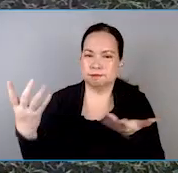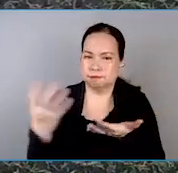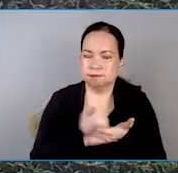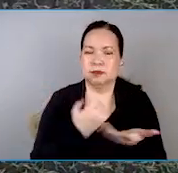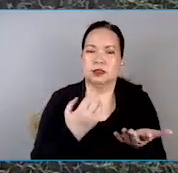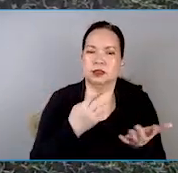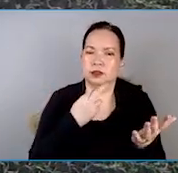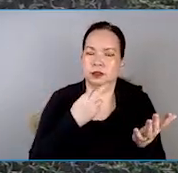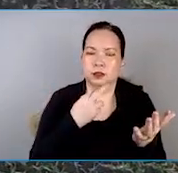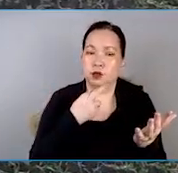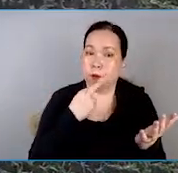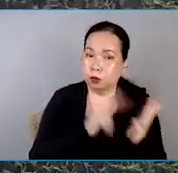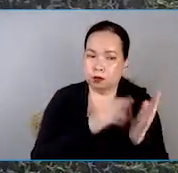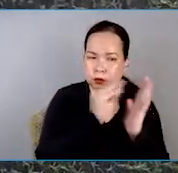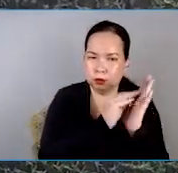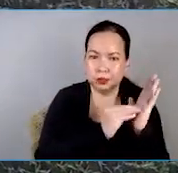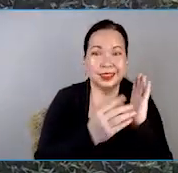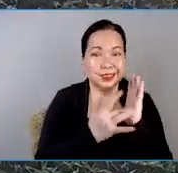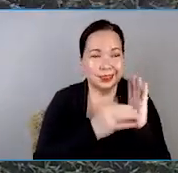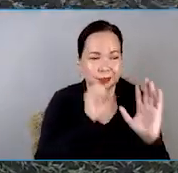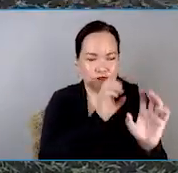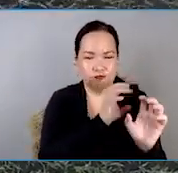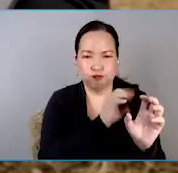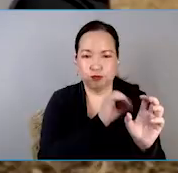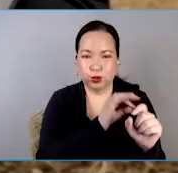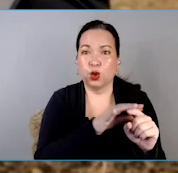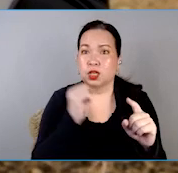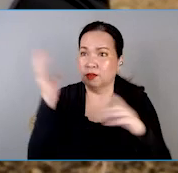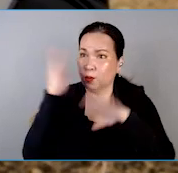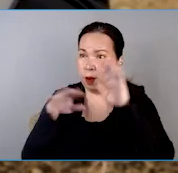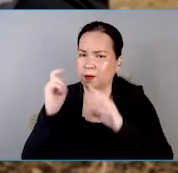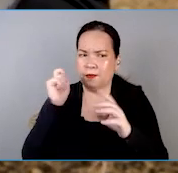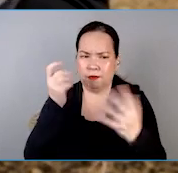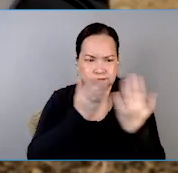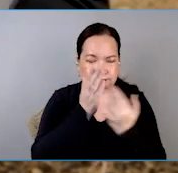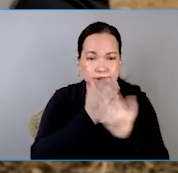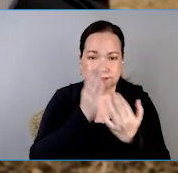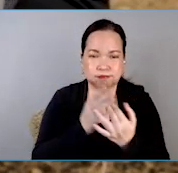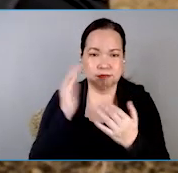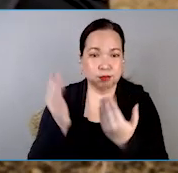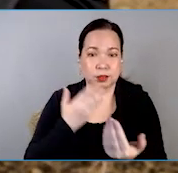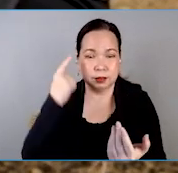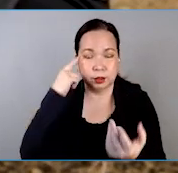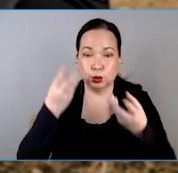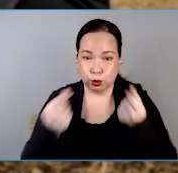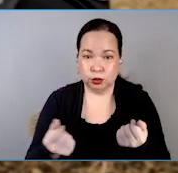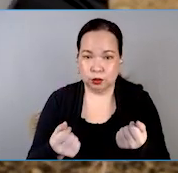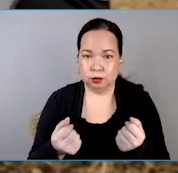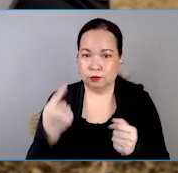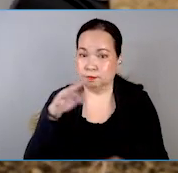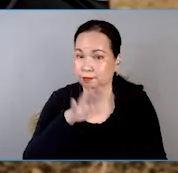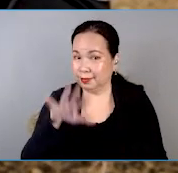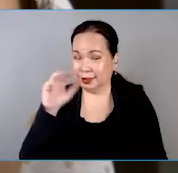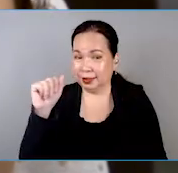-digitize, para kung may problema, malalaman paano po ang solusyon. For Aida Rosario and her team from the Municipal Agriculture